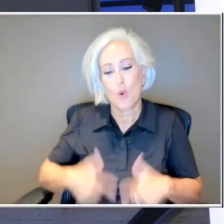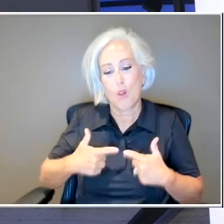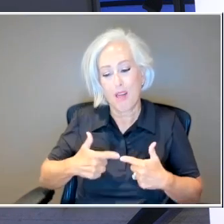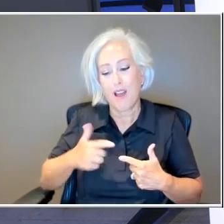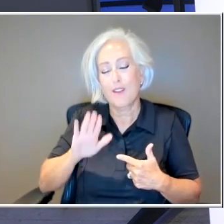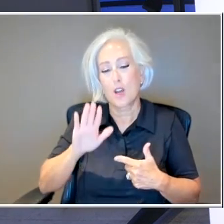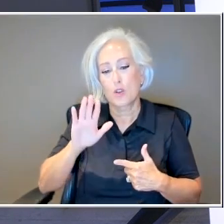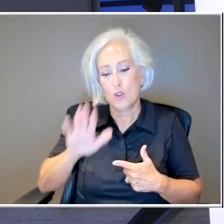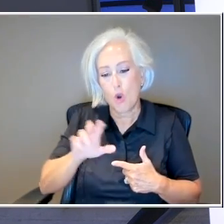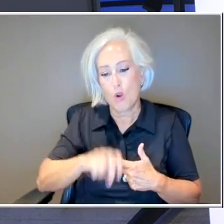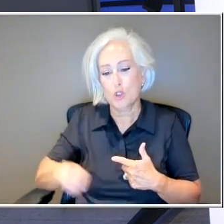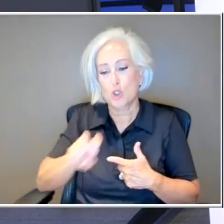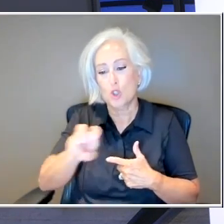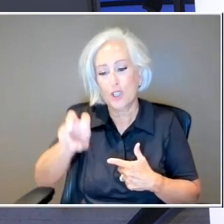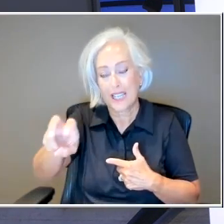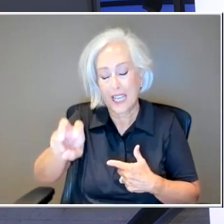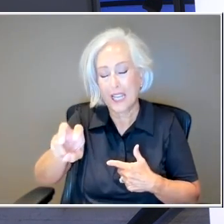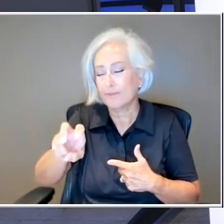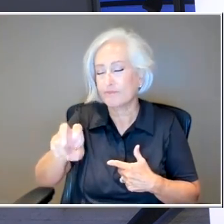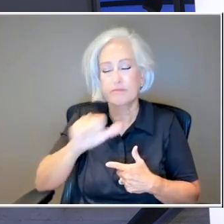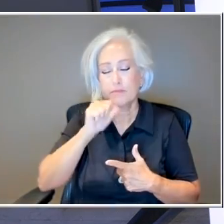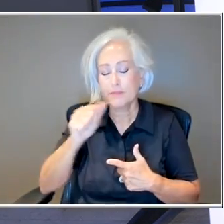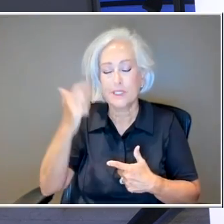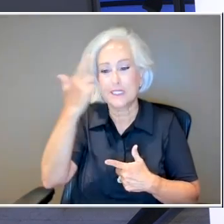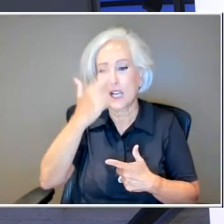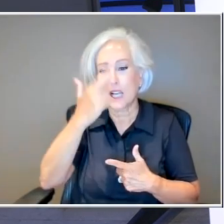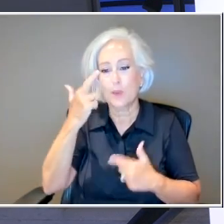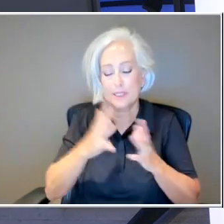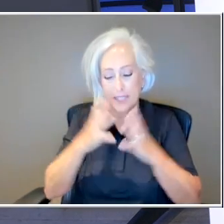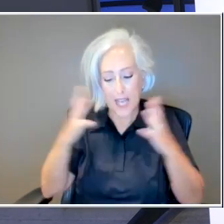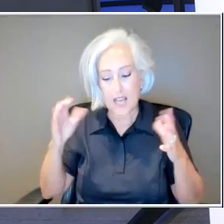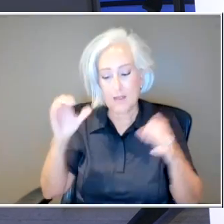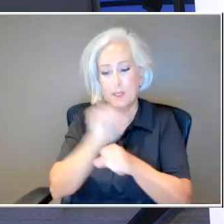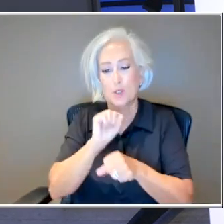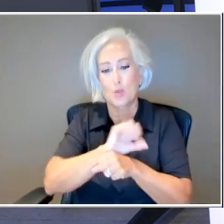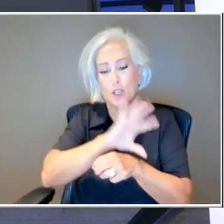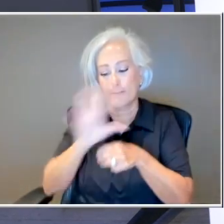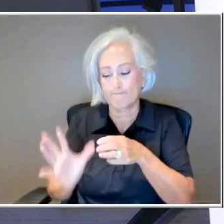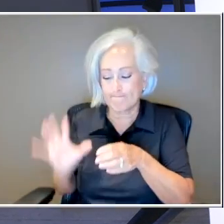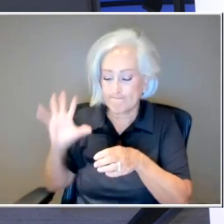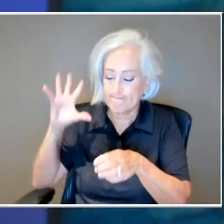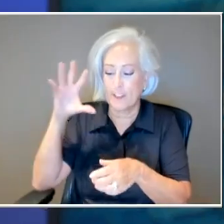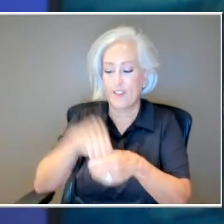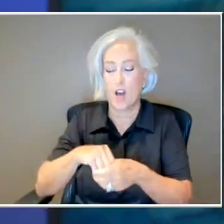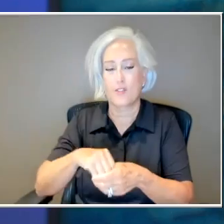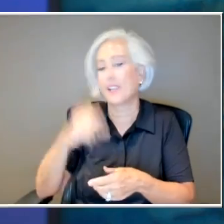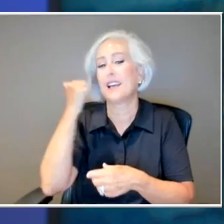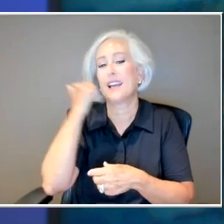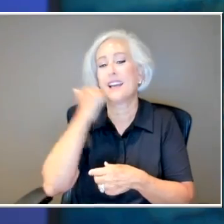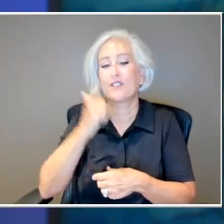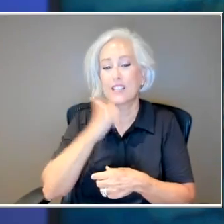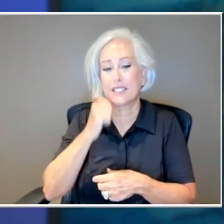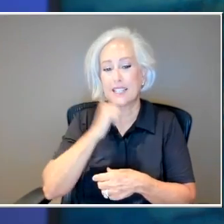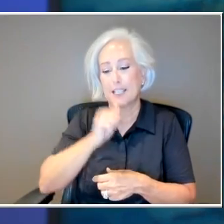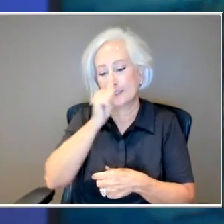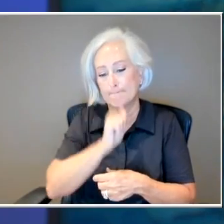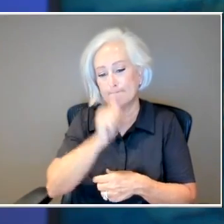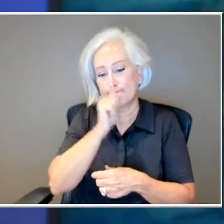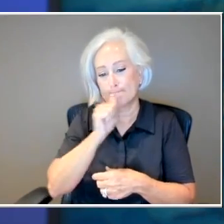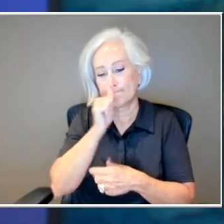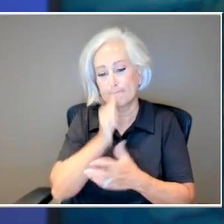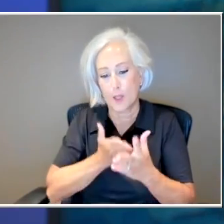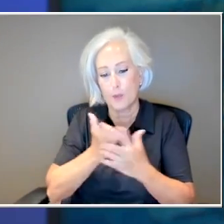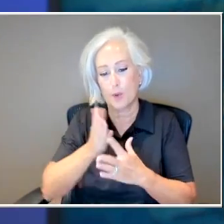underestimate how much work there is every single day that you go through to get through the process